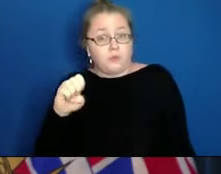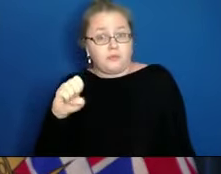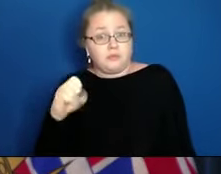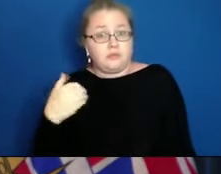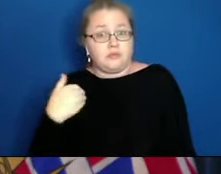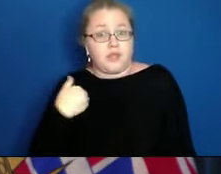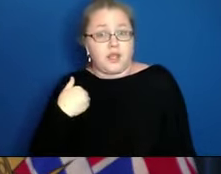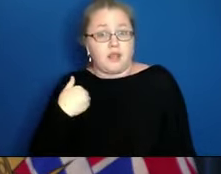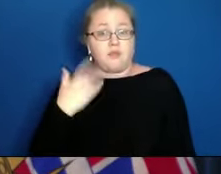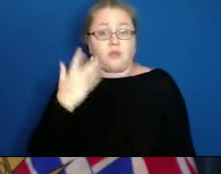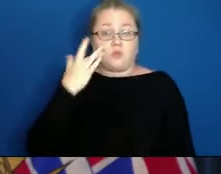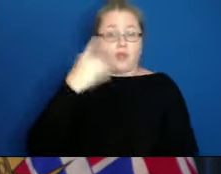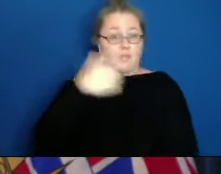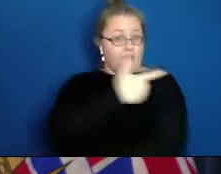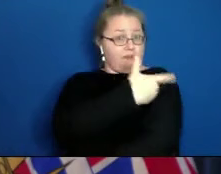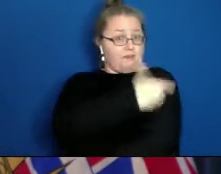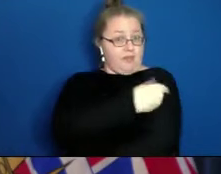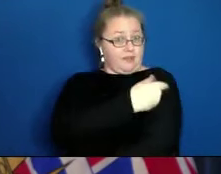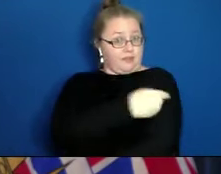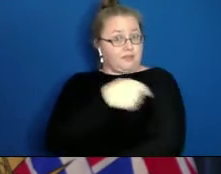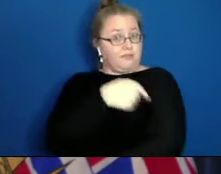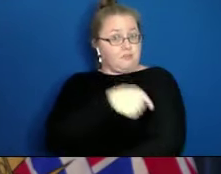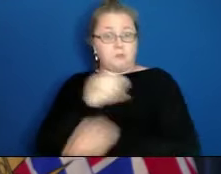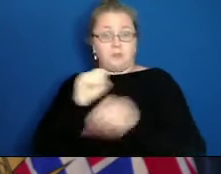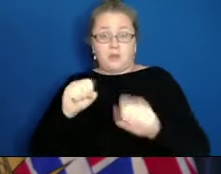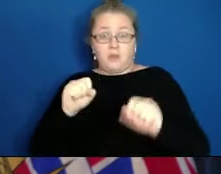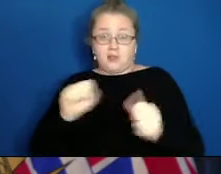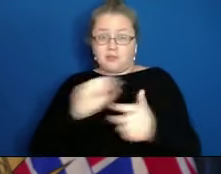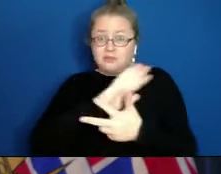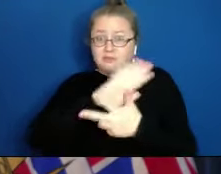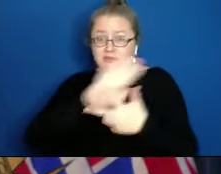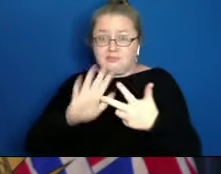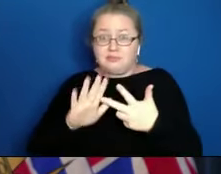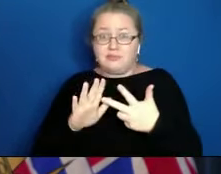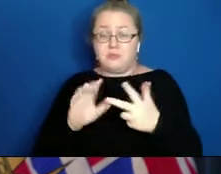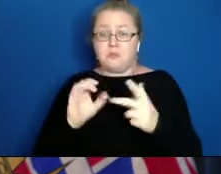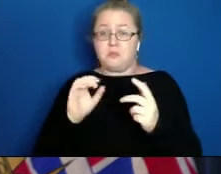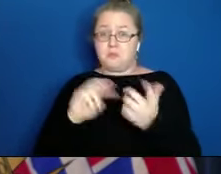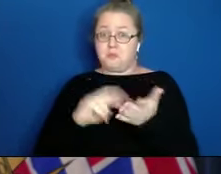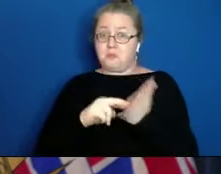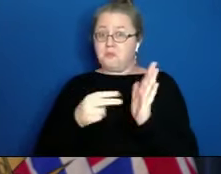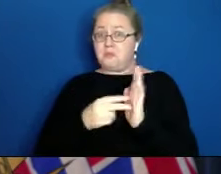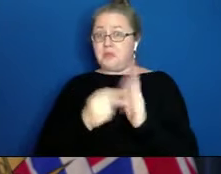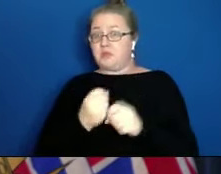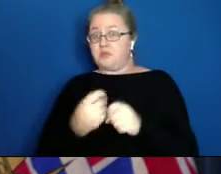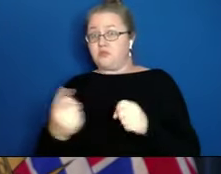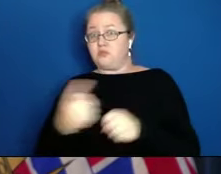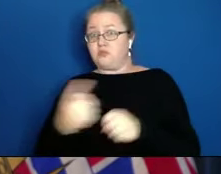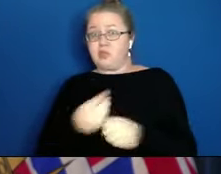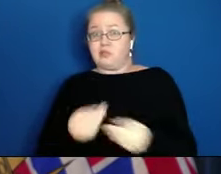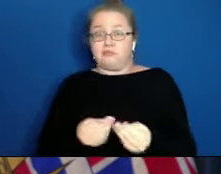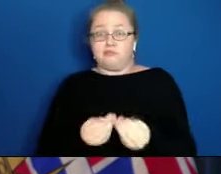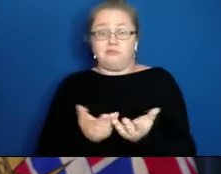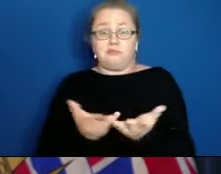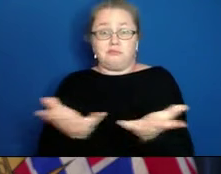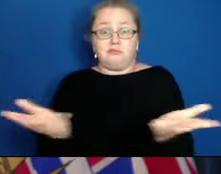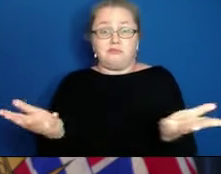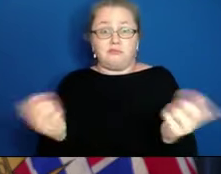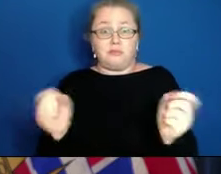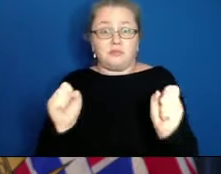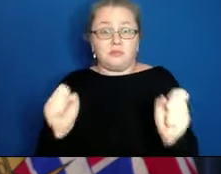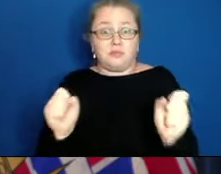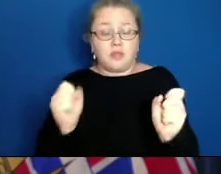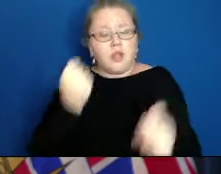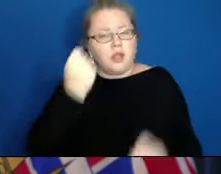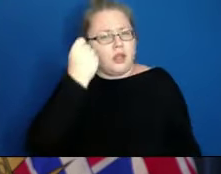to have some of those tools to help us protect those who are most at risk. But right now, we all need to